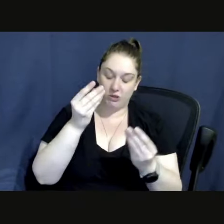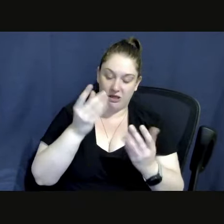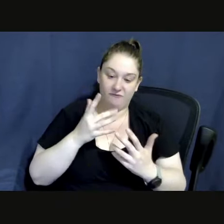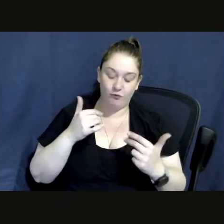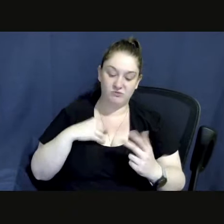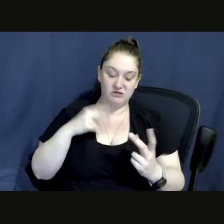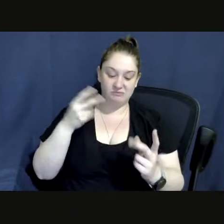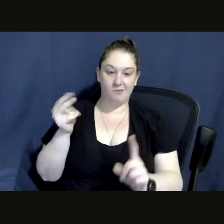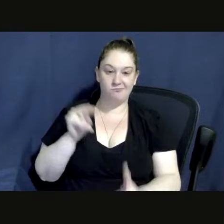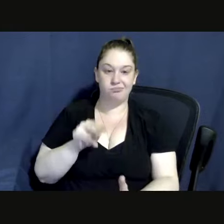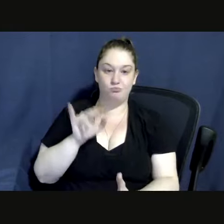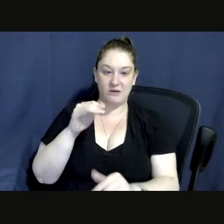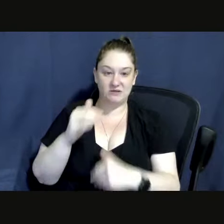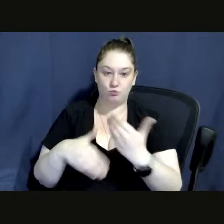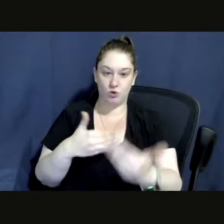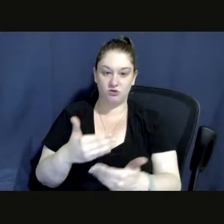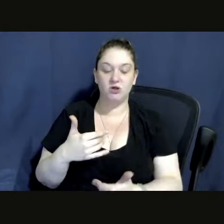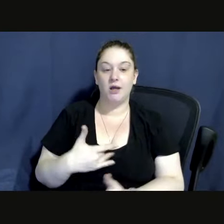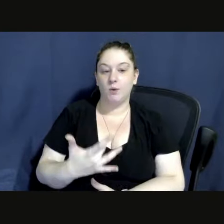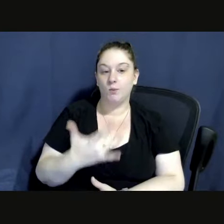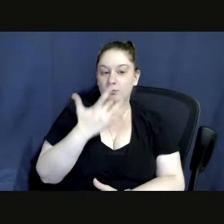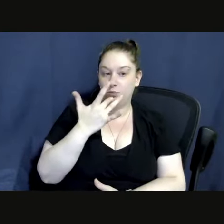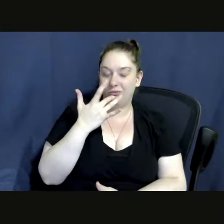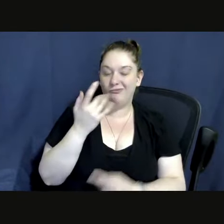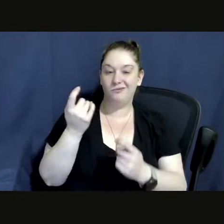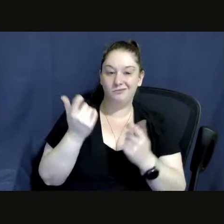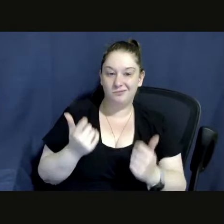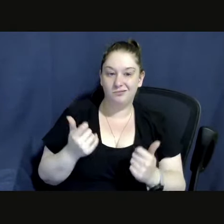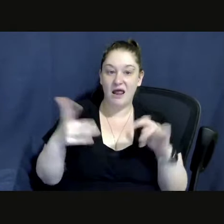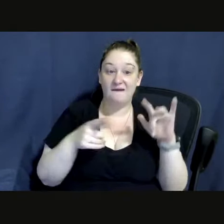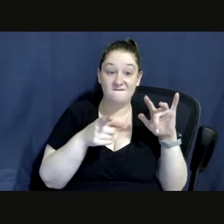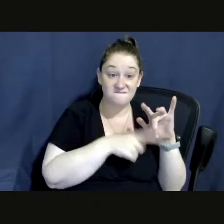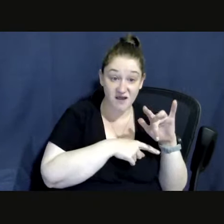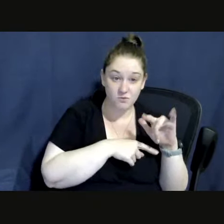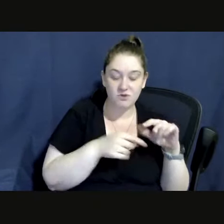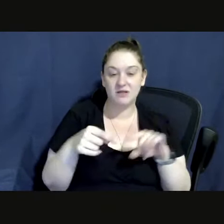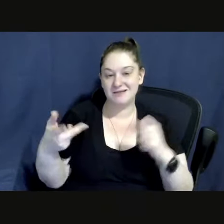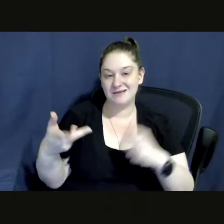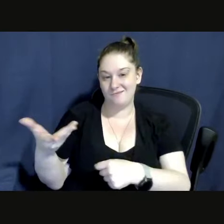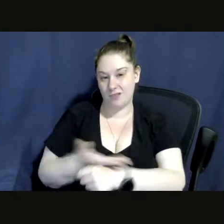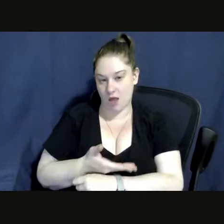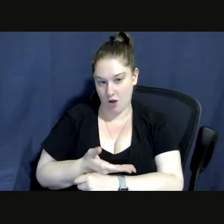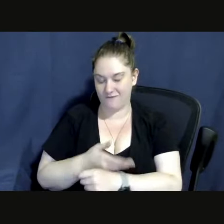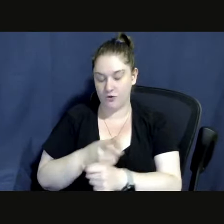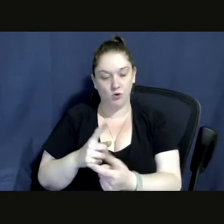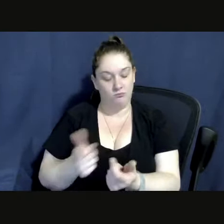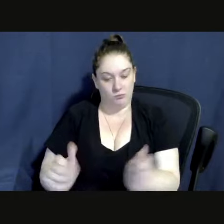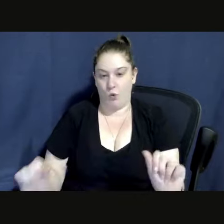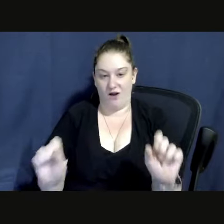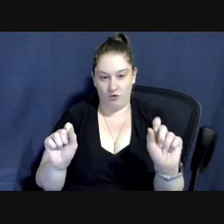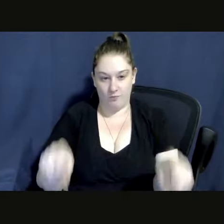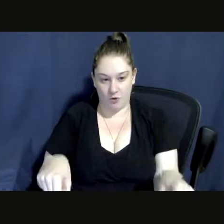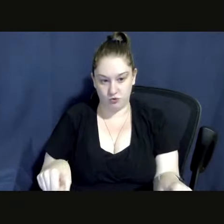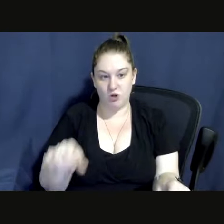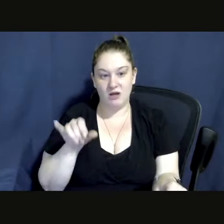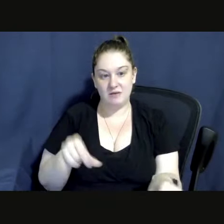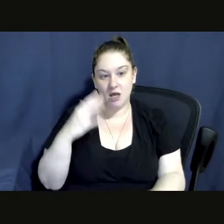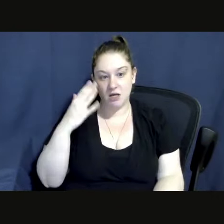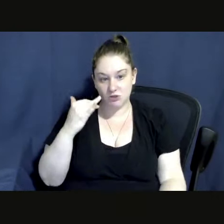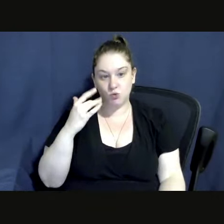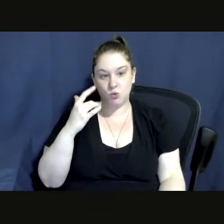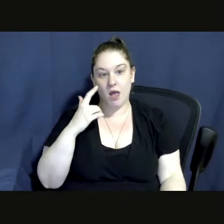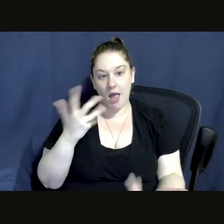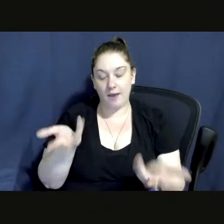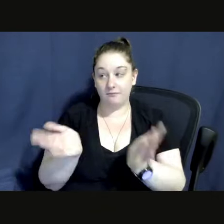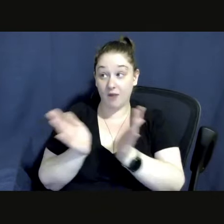this process. I prefer elimination vacancies over layoffs wherever possible, which is why I asked earlier tonight,